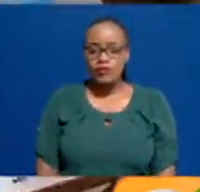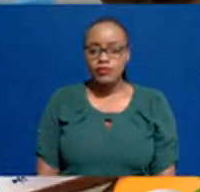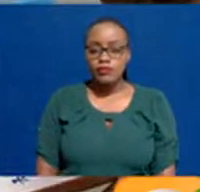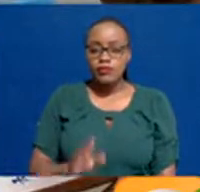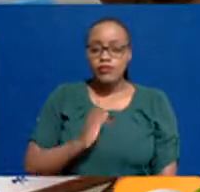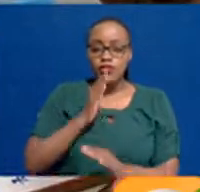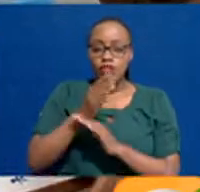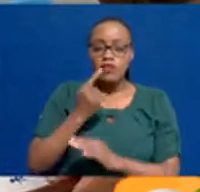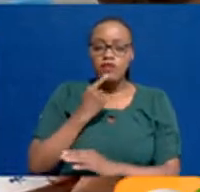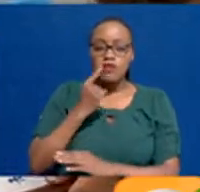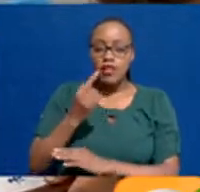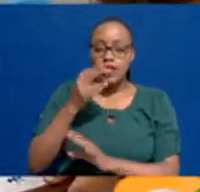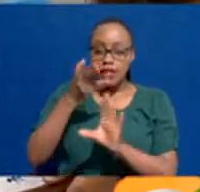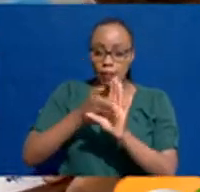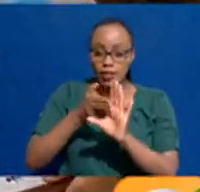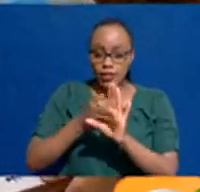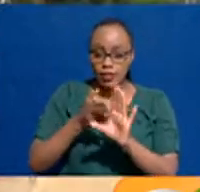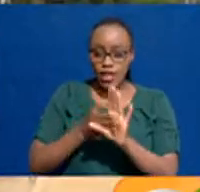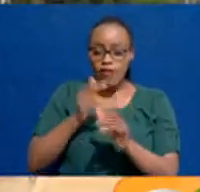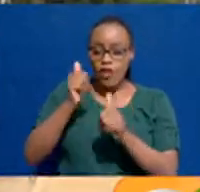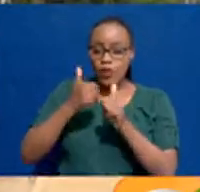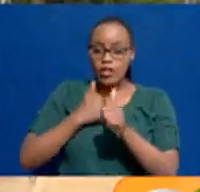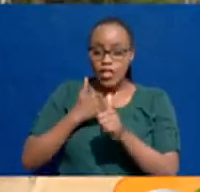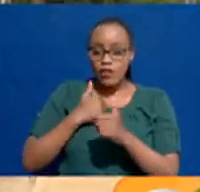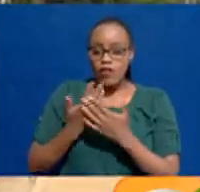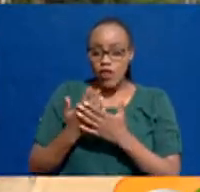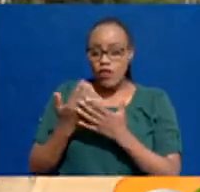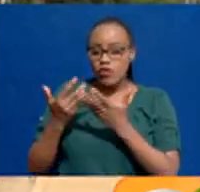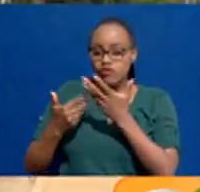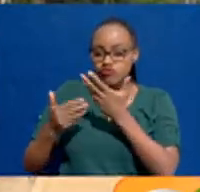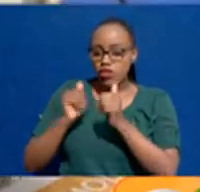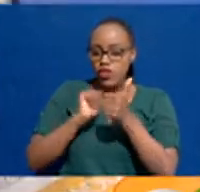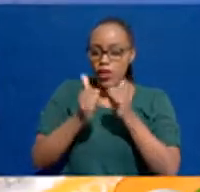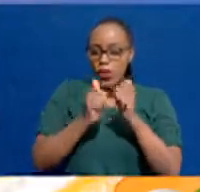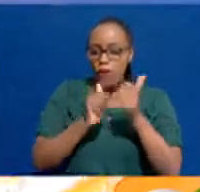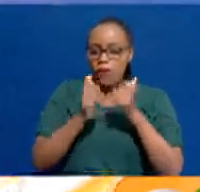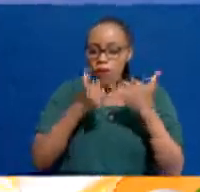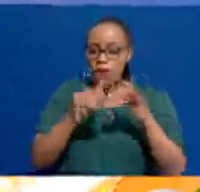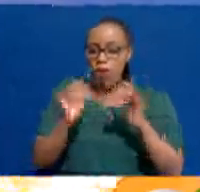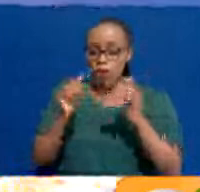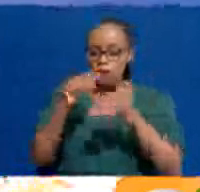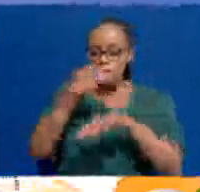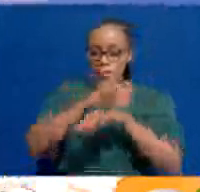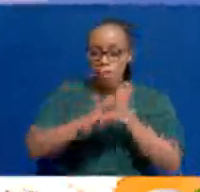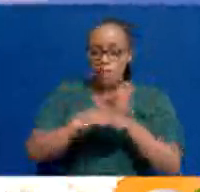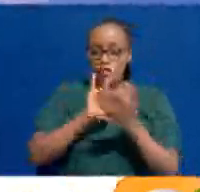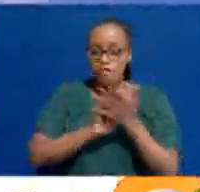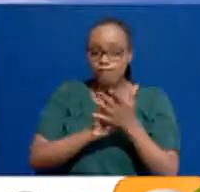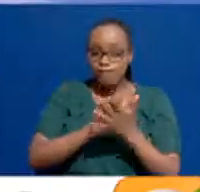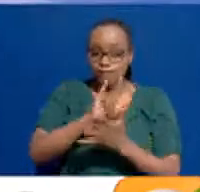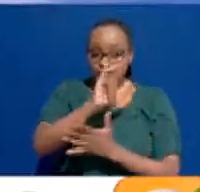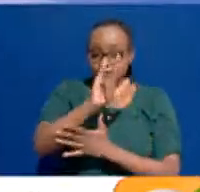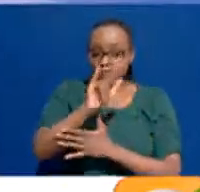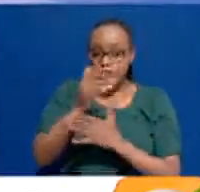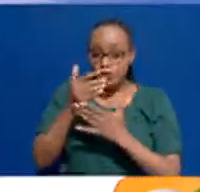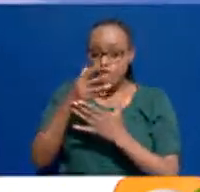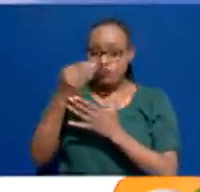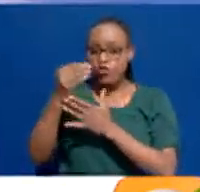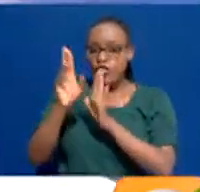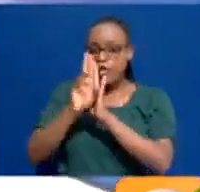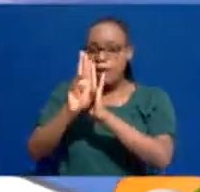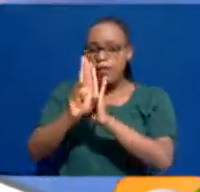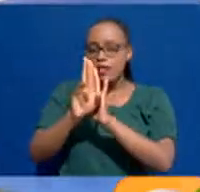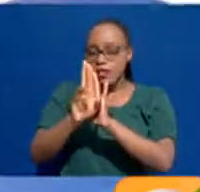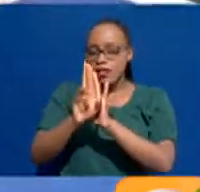Over 100 participants outwitted one another in order to secure tickets to represent Kenya in the